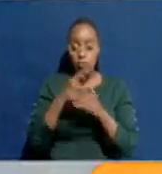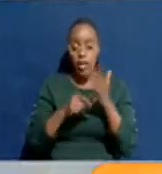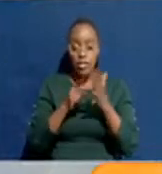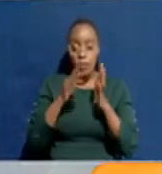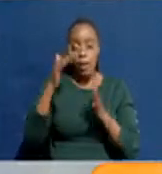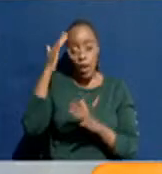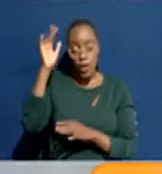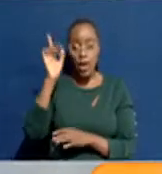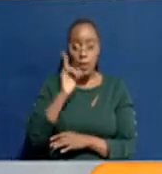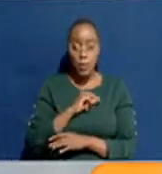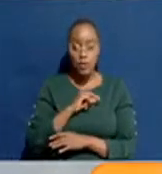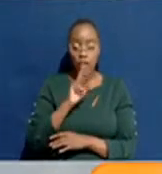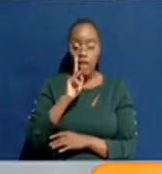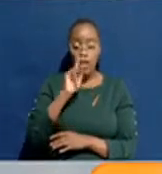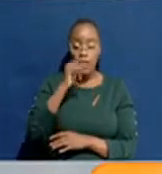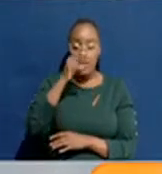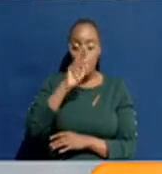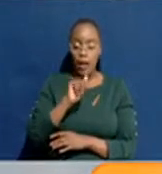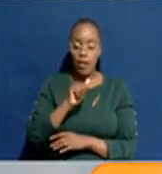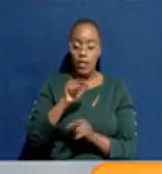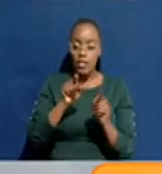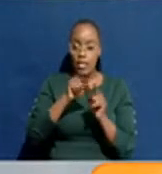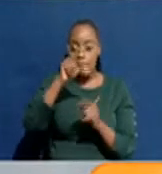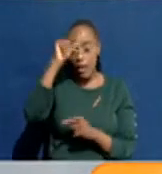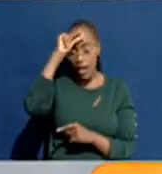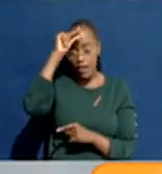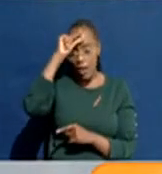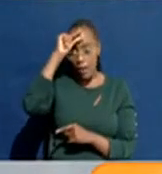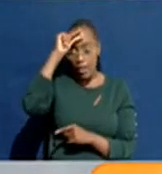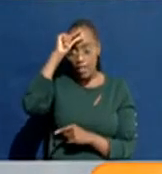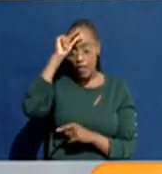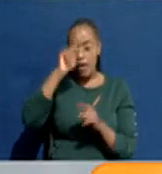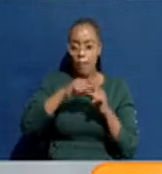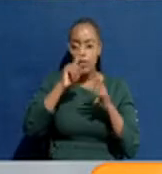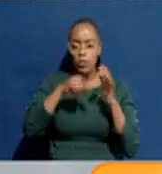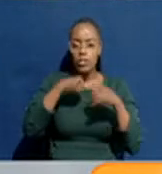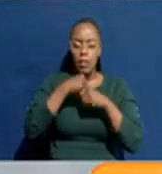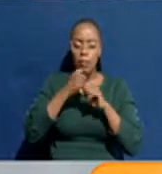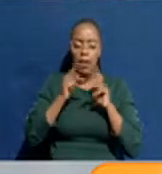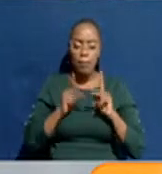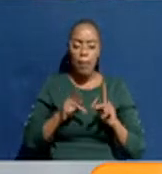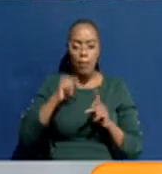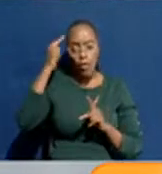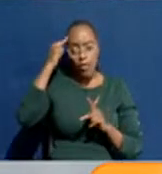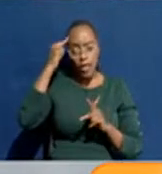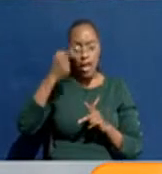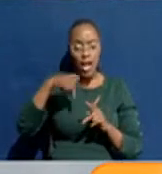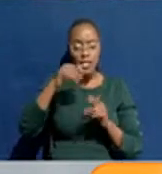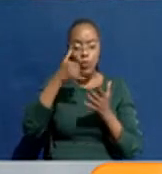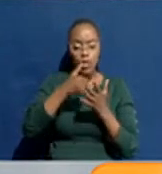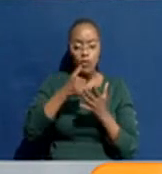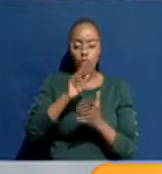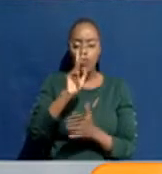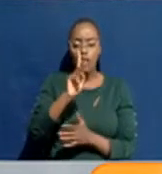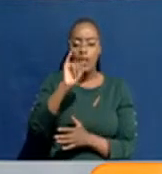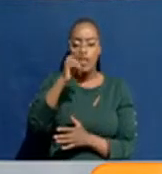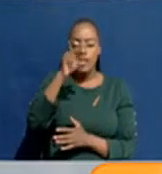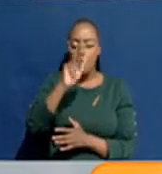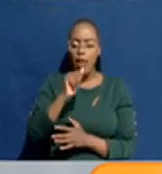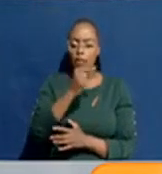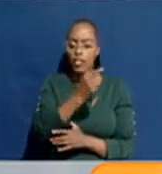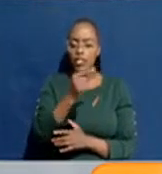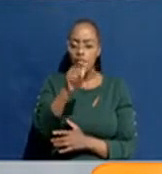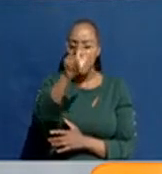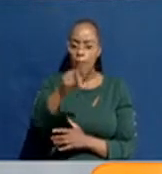hope you know that. Correct. Kipra is actually a government. Yes. What makes people think that we don't actually involve Kipra? Every other person